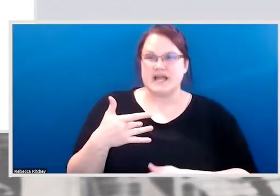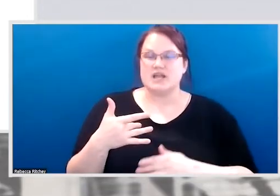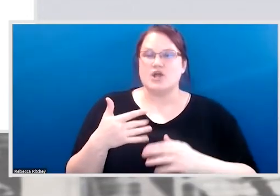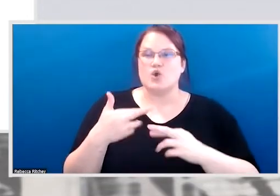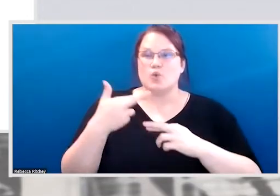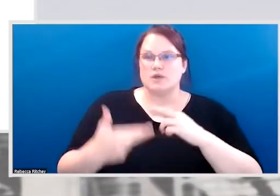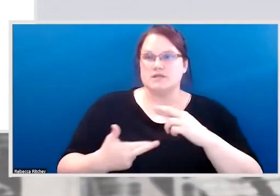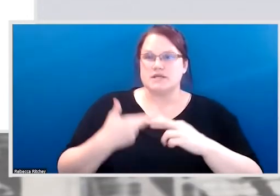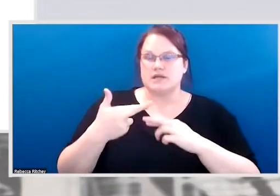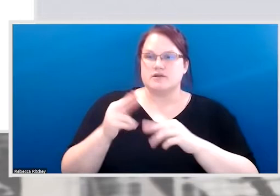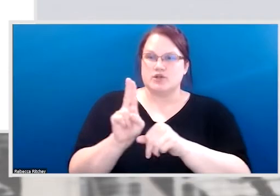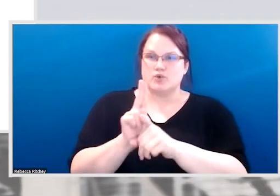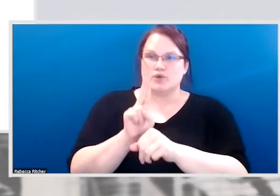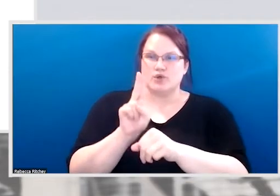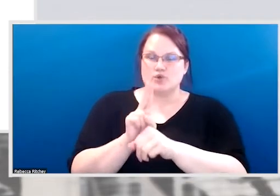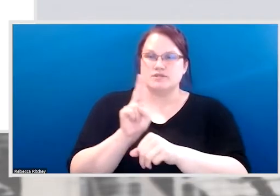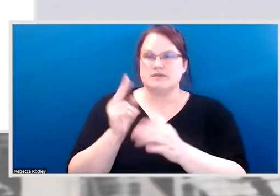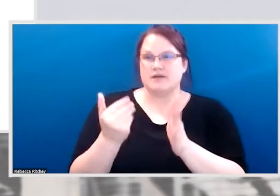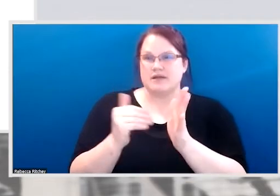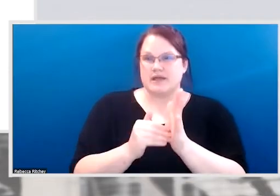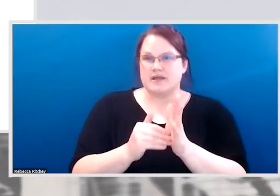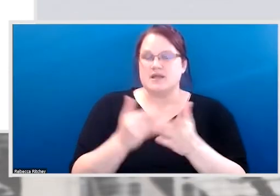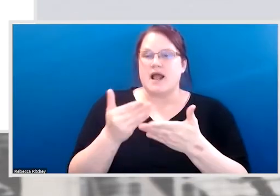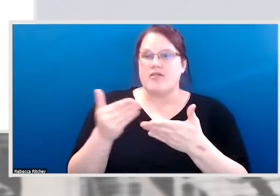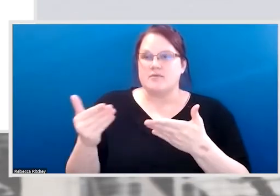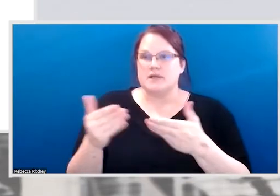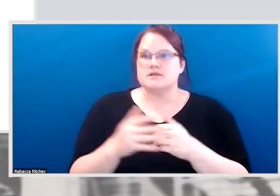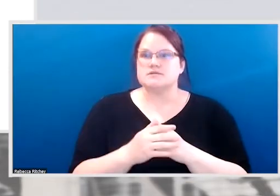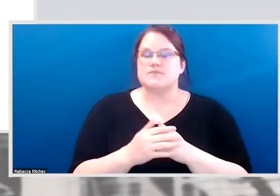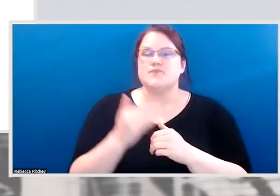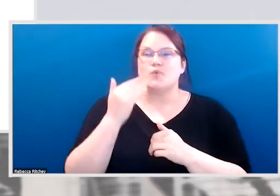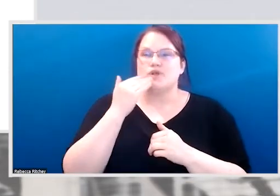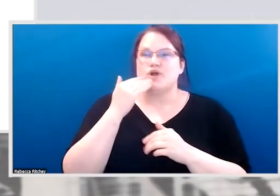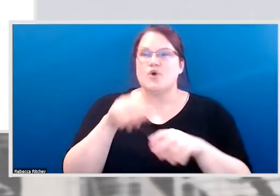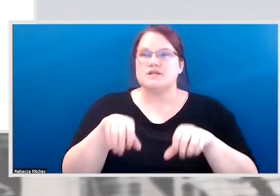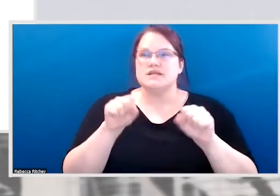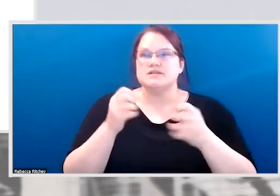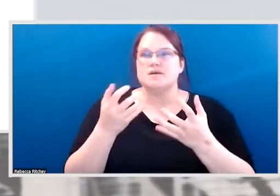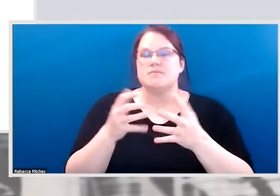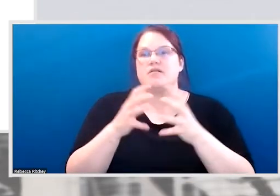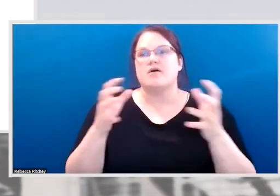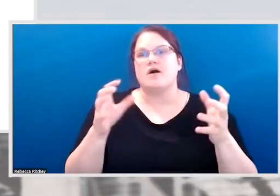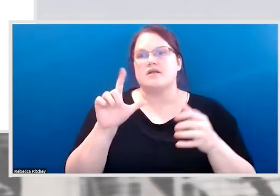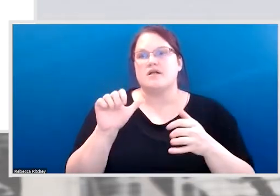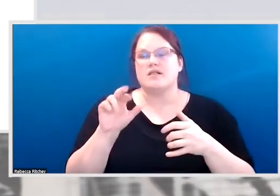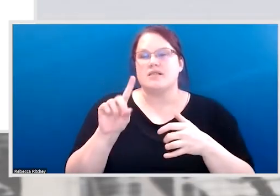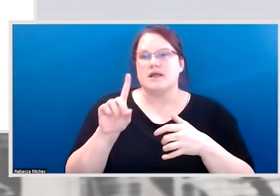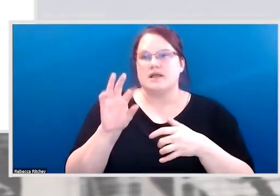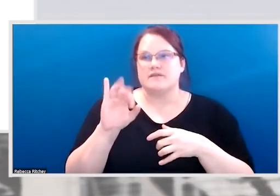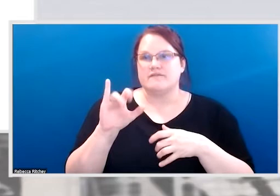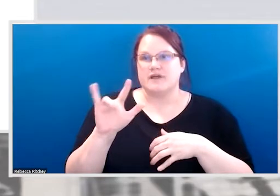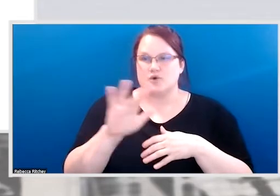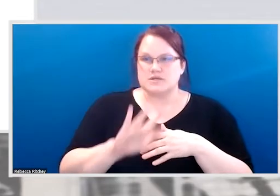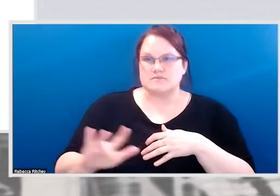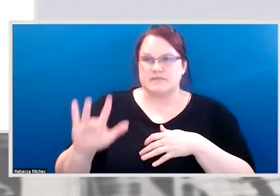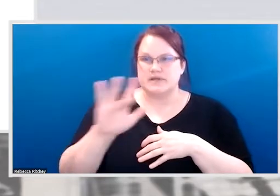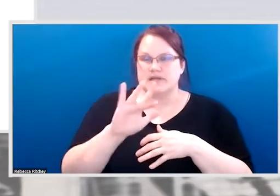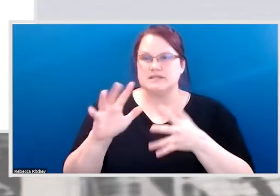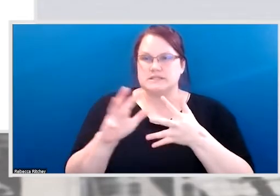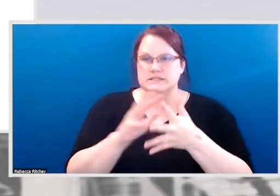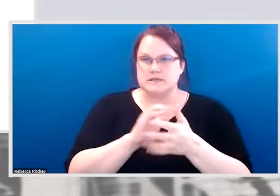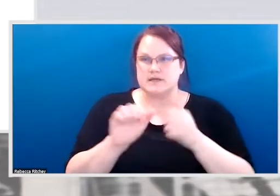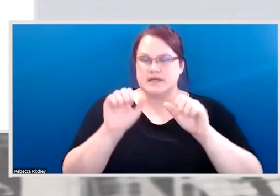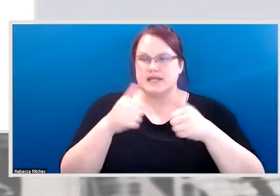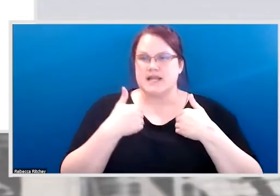recycling and reusing the elements. We know that construction debris take up a lot of landfill space, and deconstruction is an approach that can